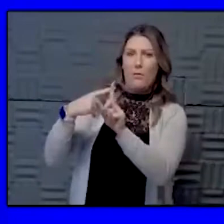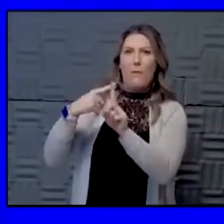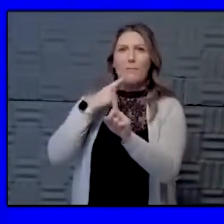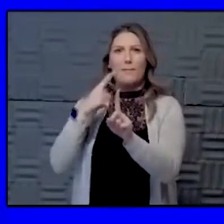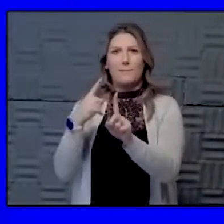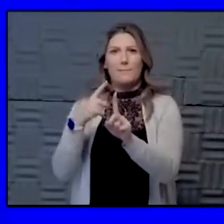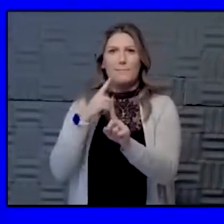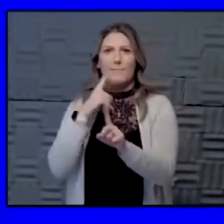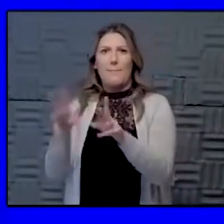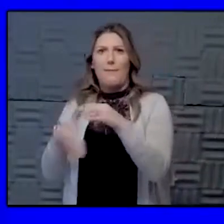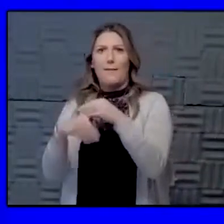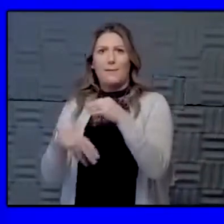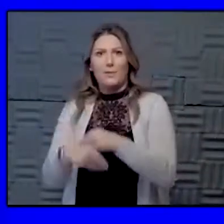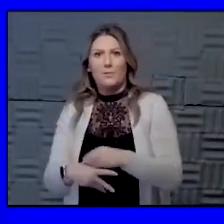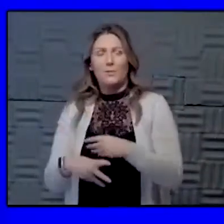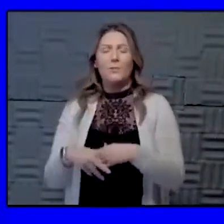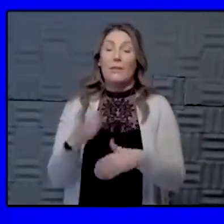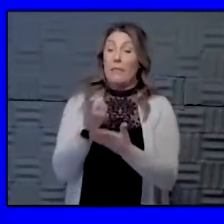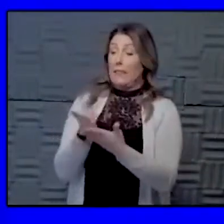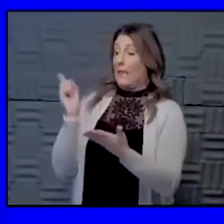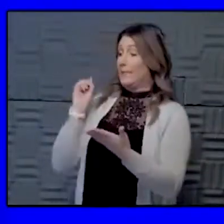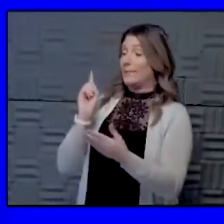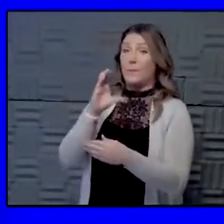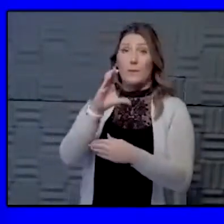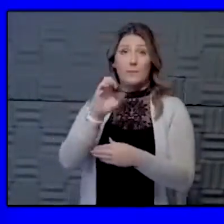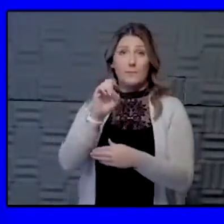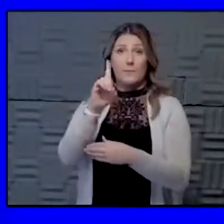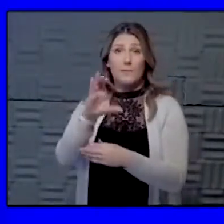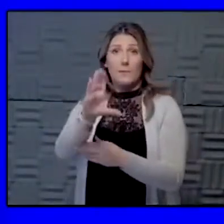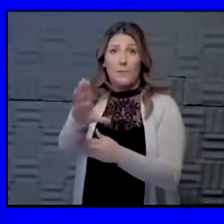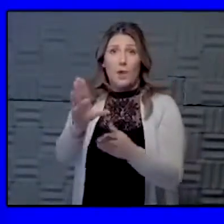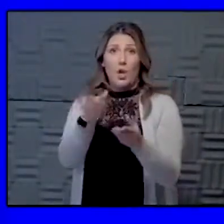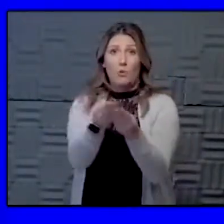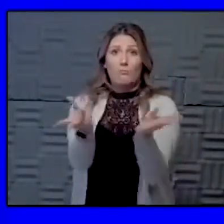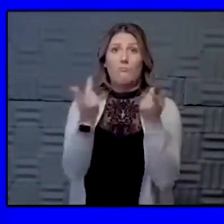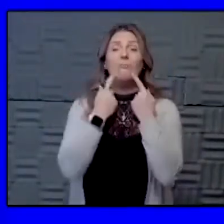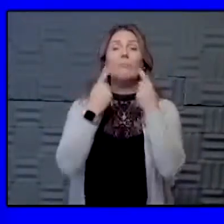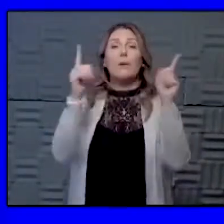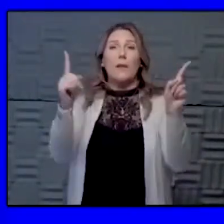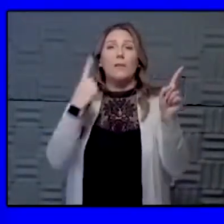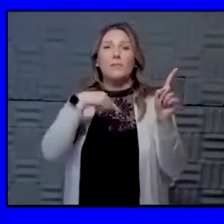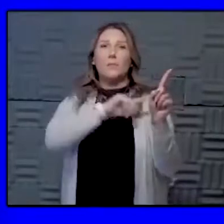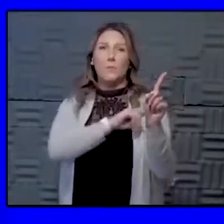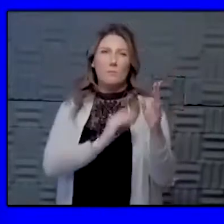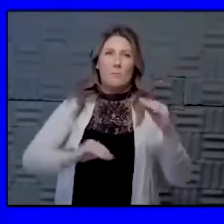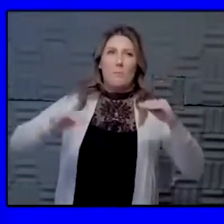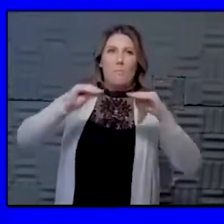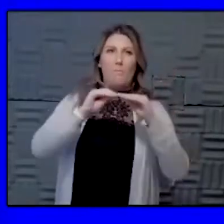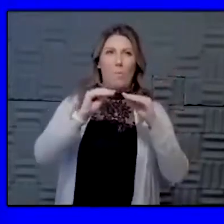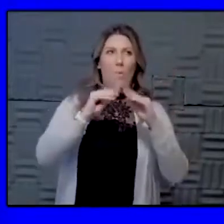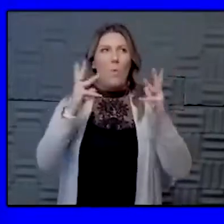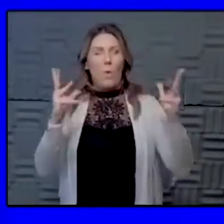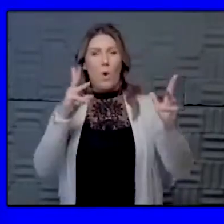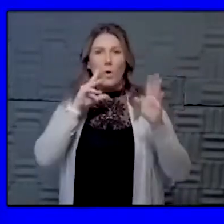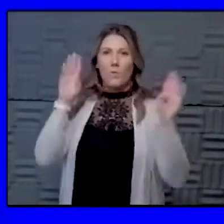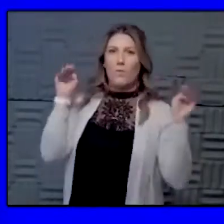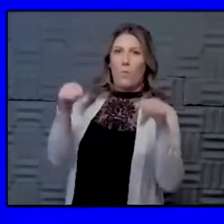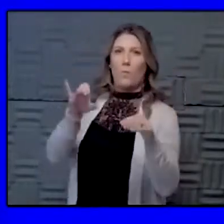last week, we've pivoted even more towards that stance, understanding that you may be vaccinated,